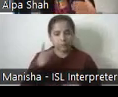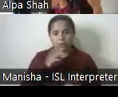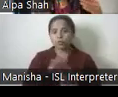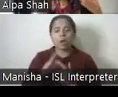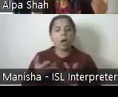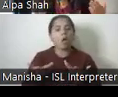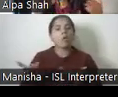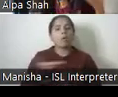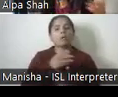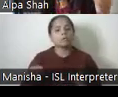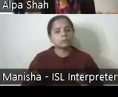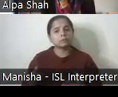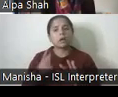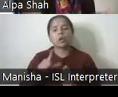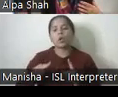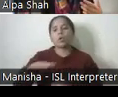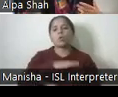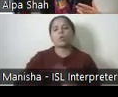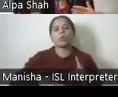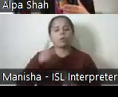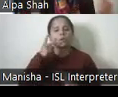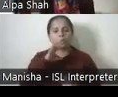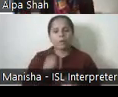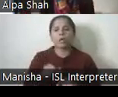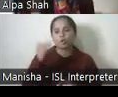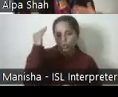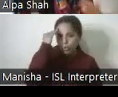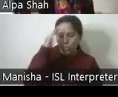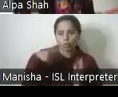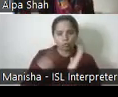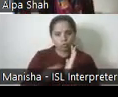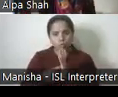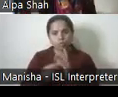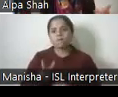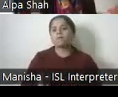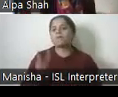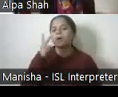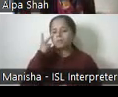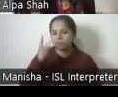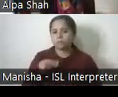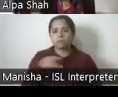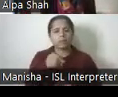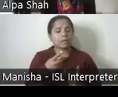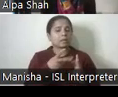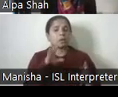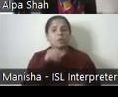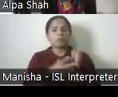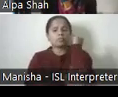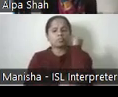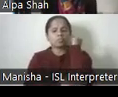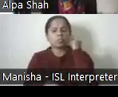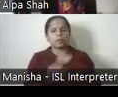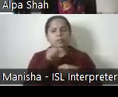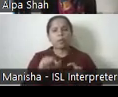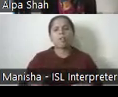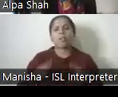been started to emulate local elite norms and values, which are different to the ones of their poorer kin and their lifestyles